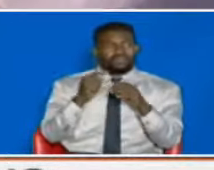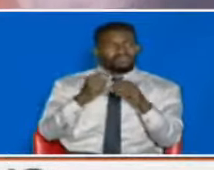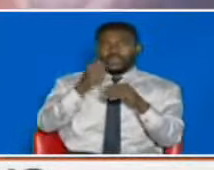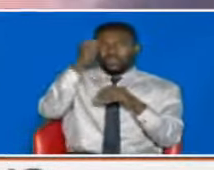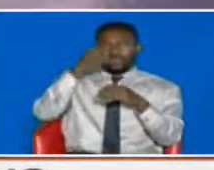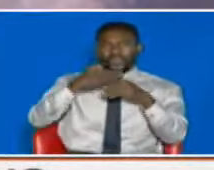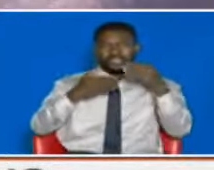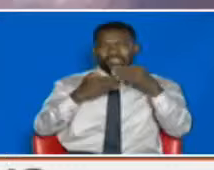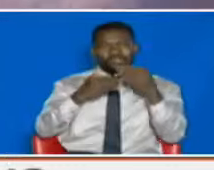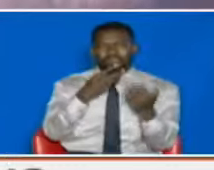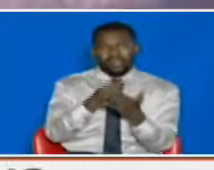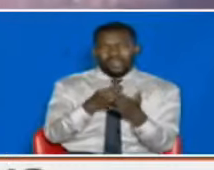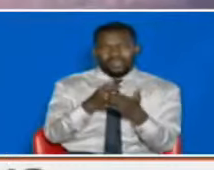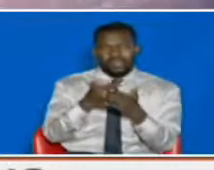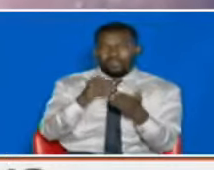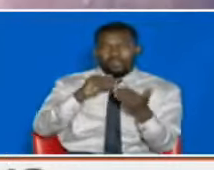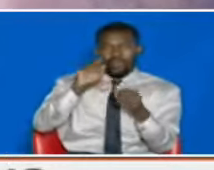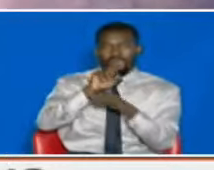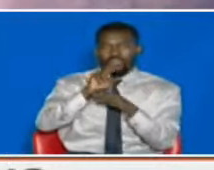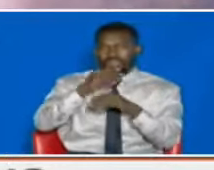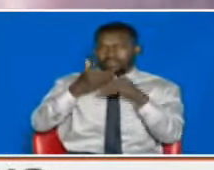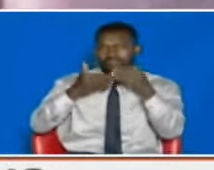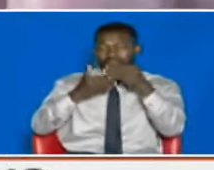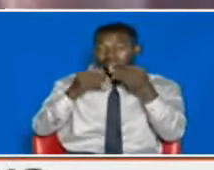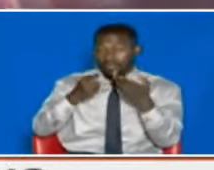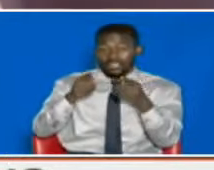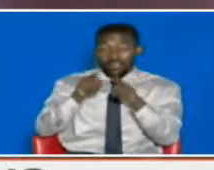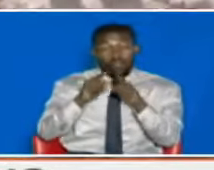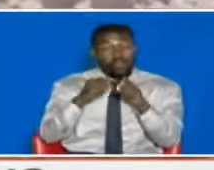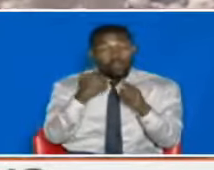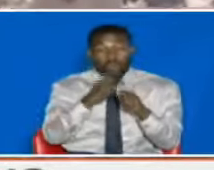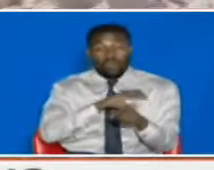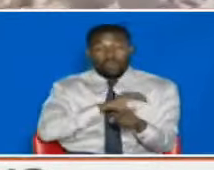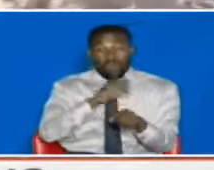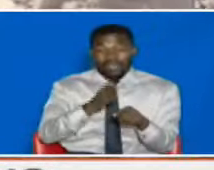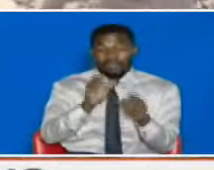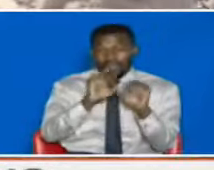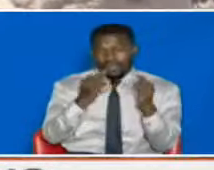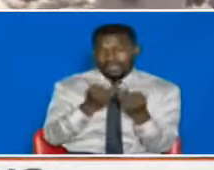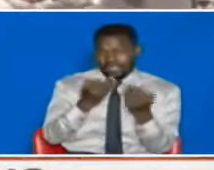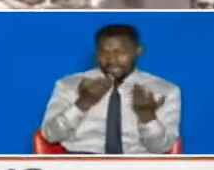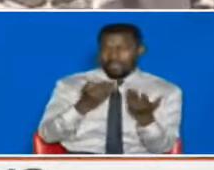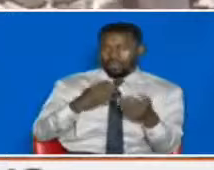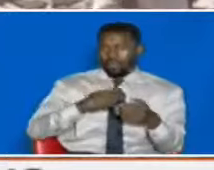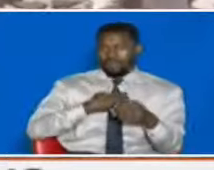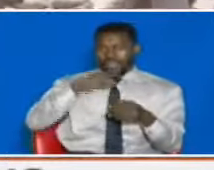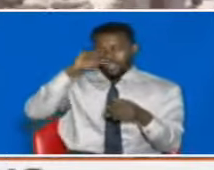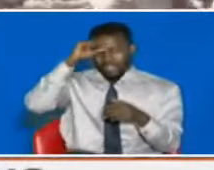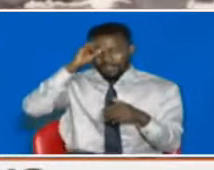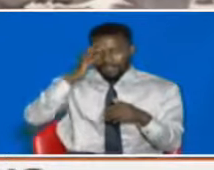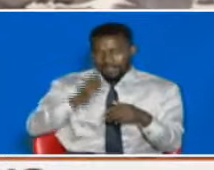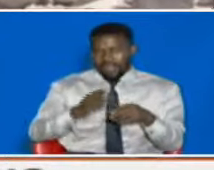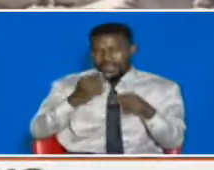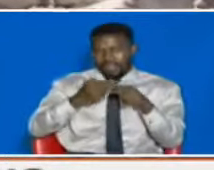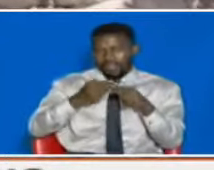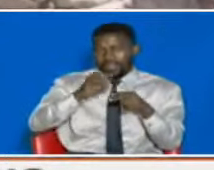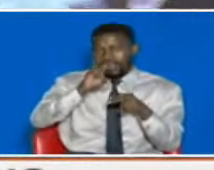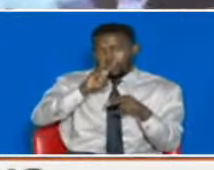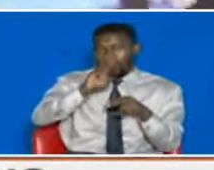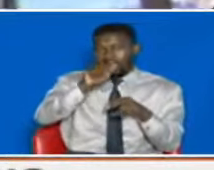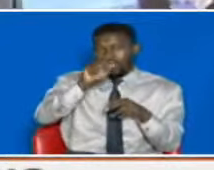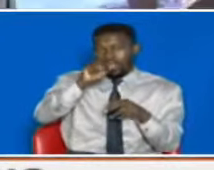business complex owned by former Bungoma Governor Wycliffe Wangamati's family being reduced to rubble as youth descended on it carrying away